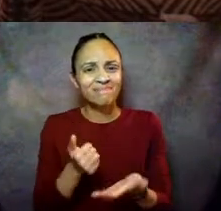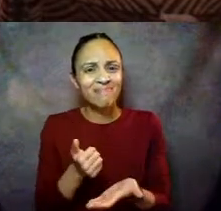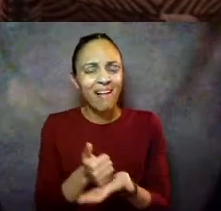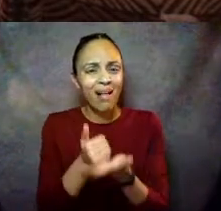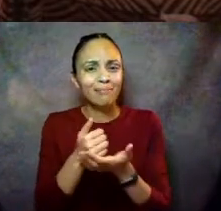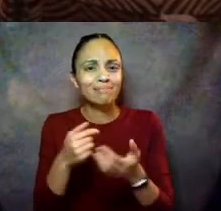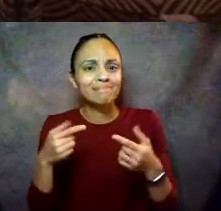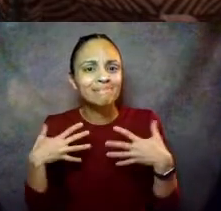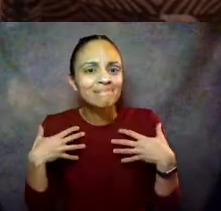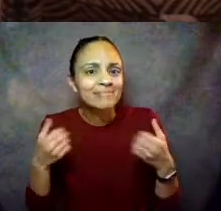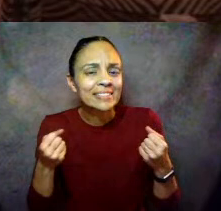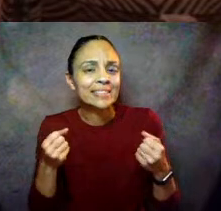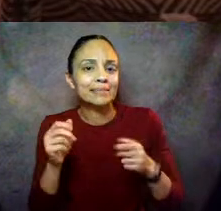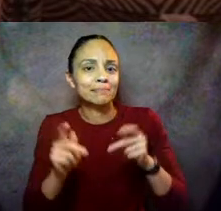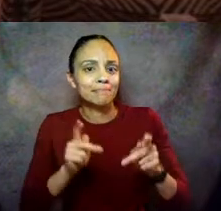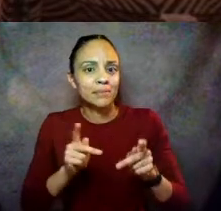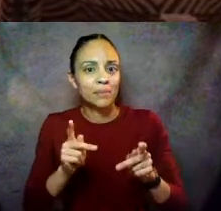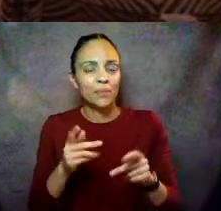for mental health